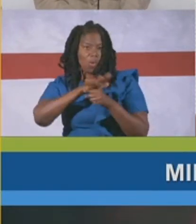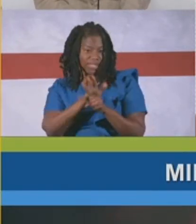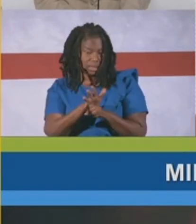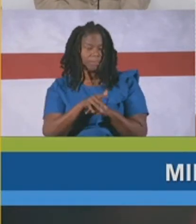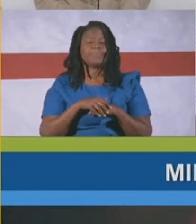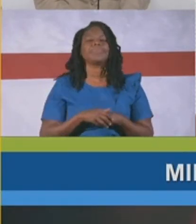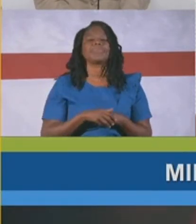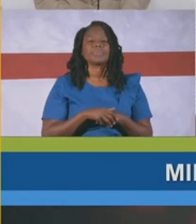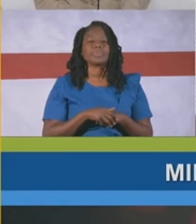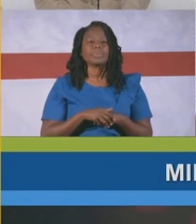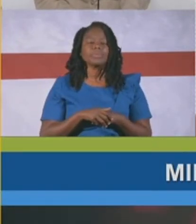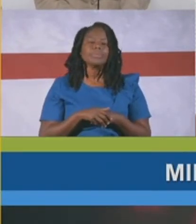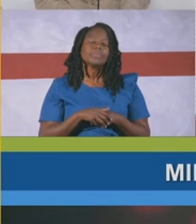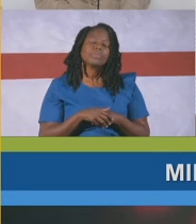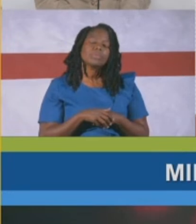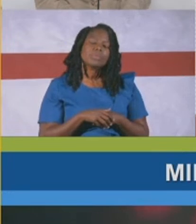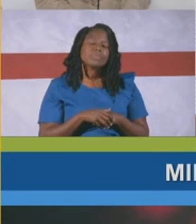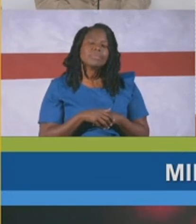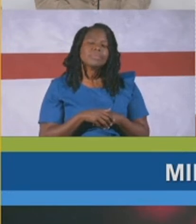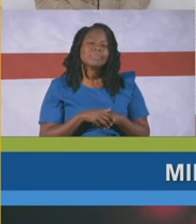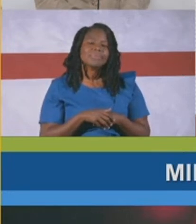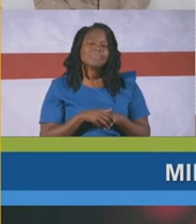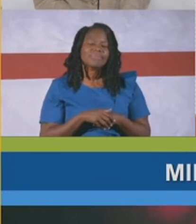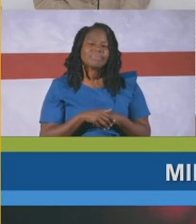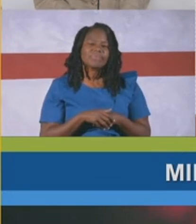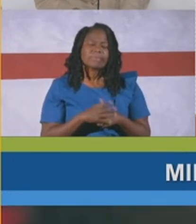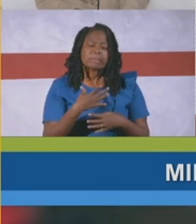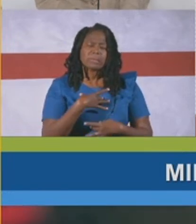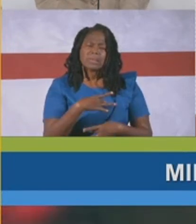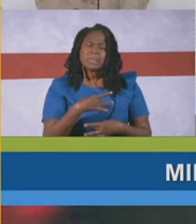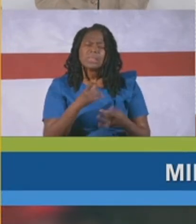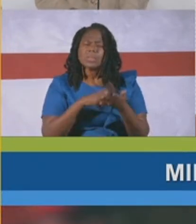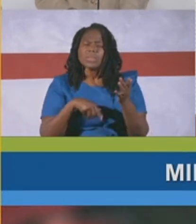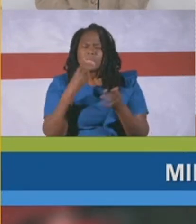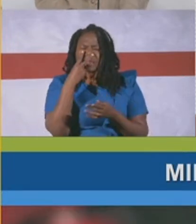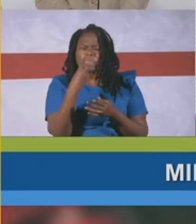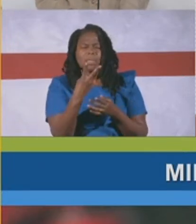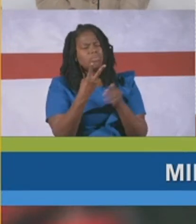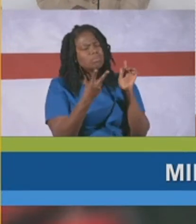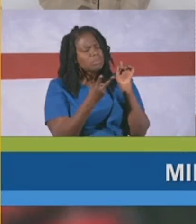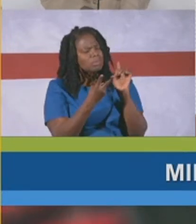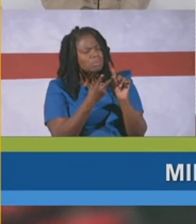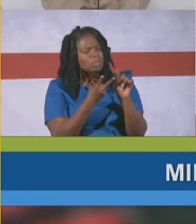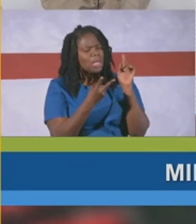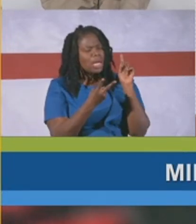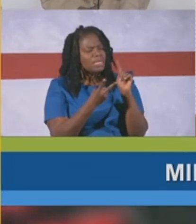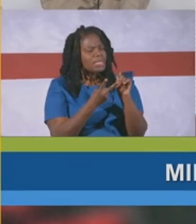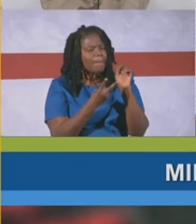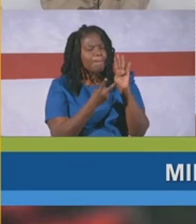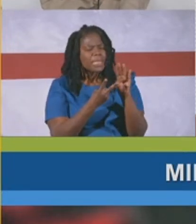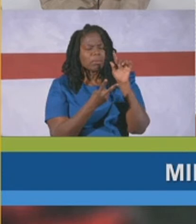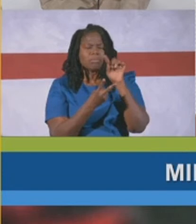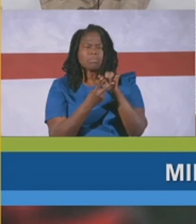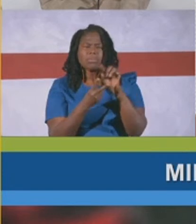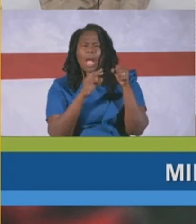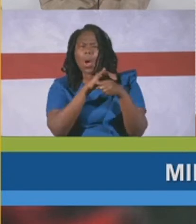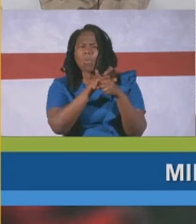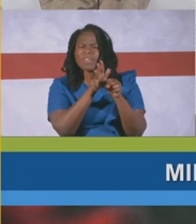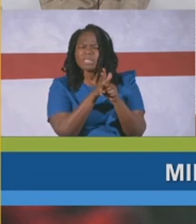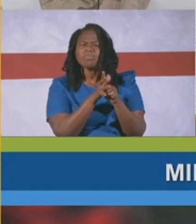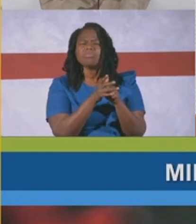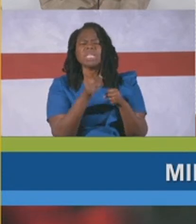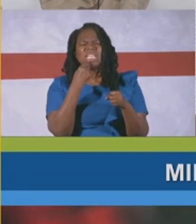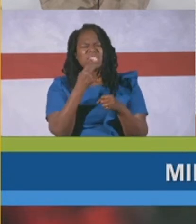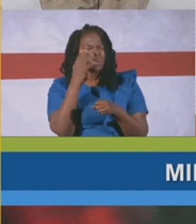some of the symptoms that we see with both TB and COVID. And I would have listed the ones that are